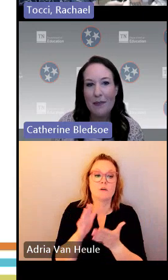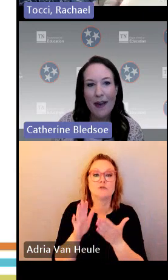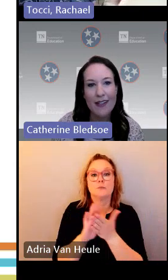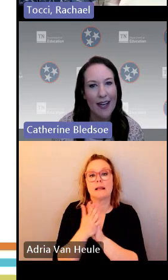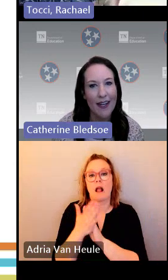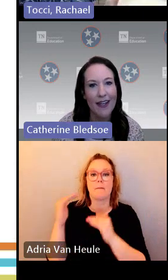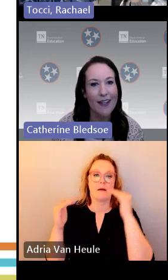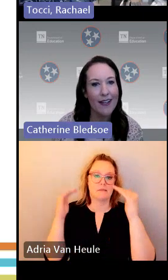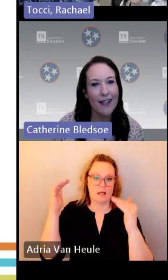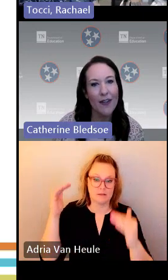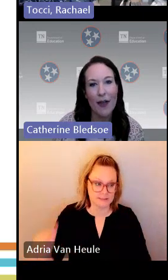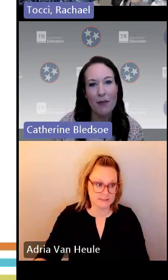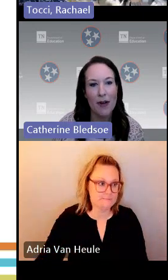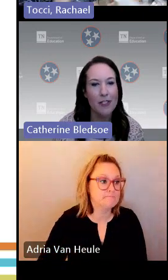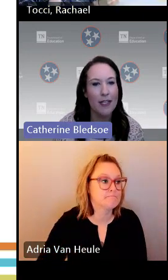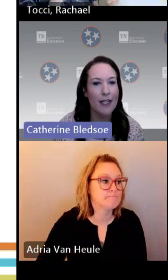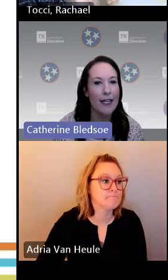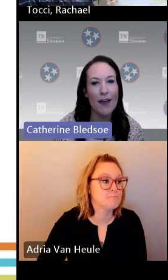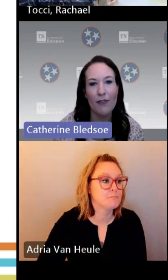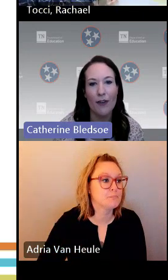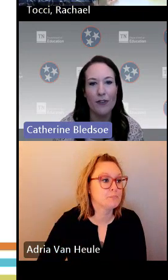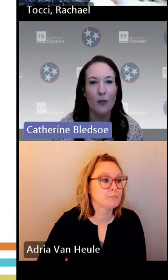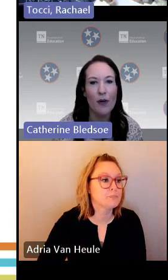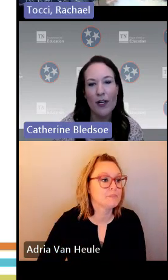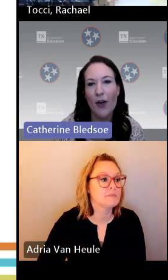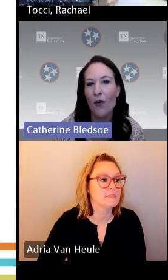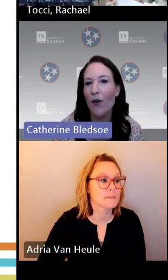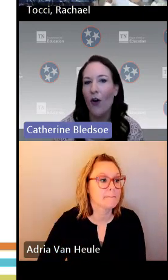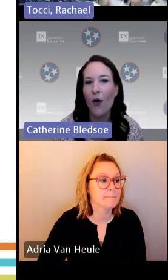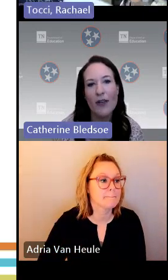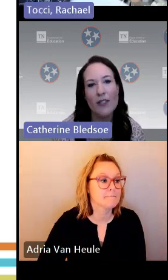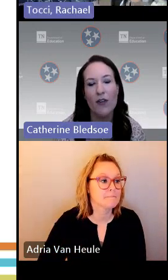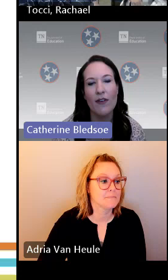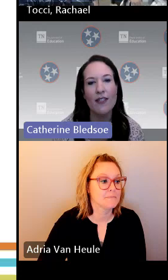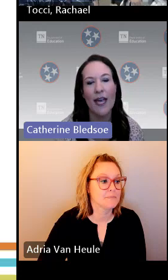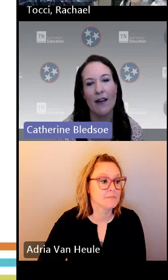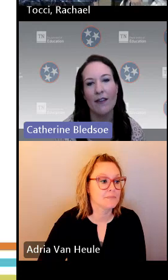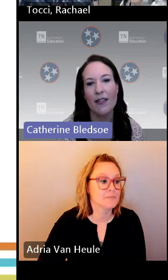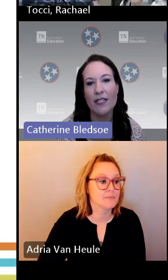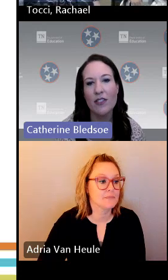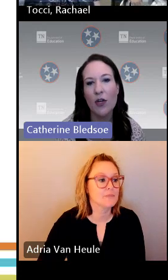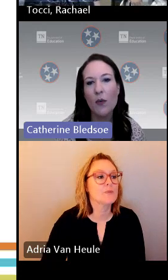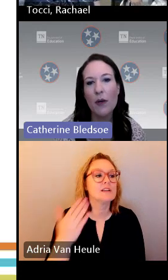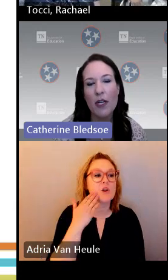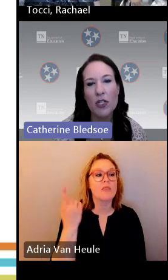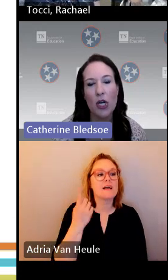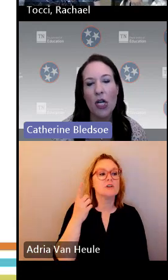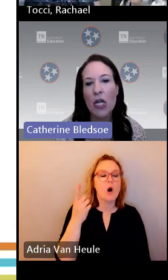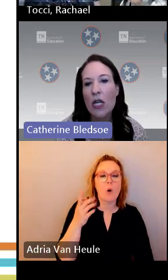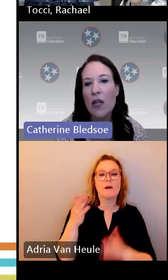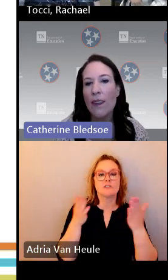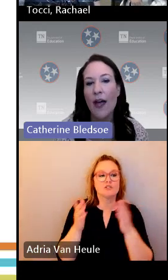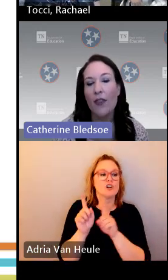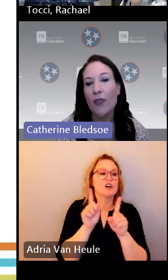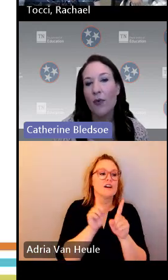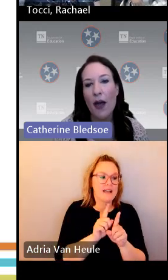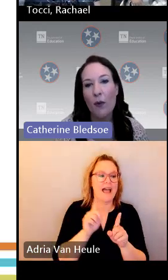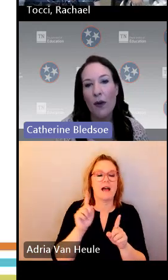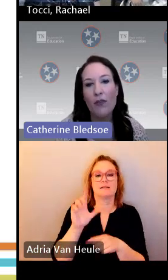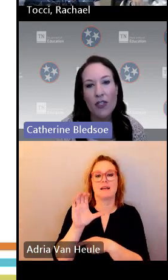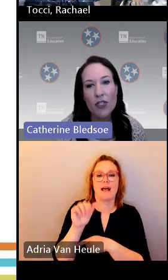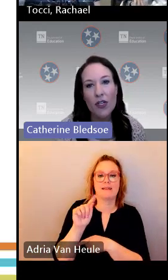Consistent and systematic data collaboration and efforts, we know, always serve as a catalyst. And so we want to make sure